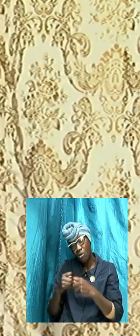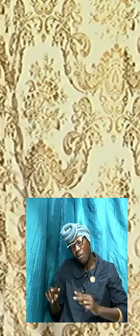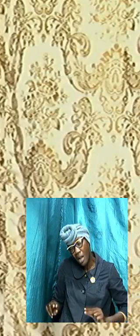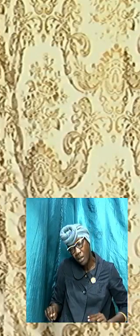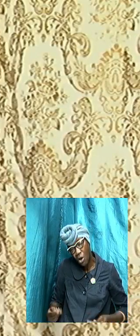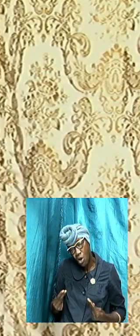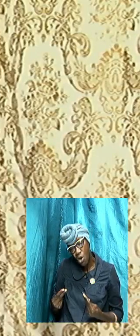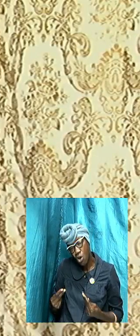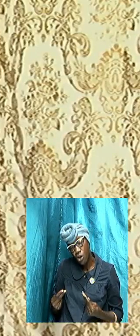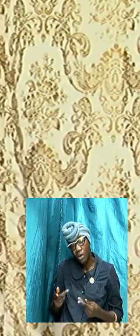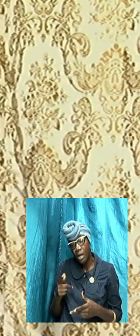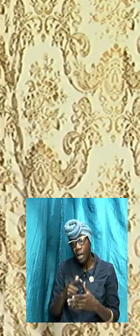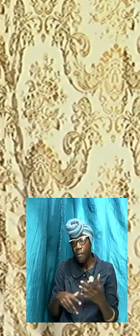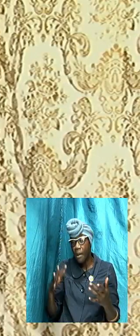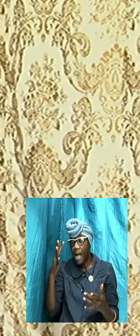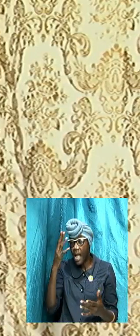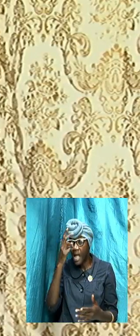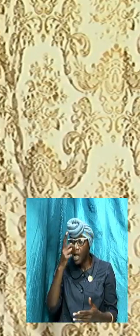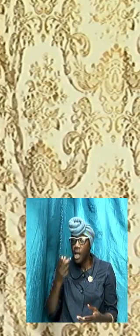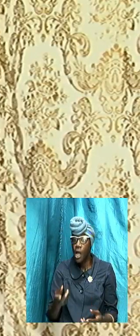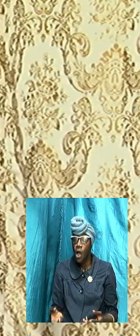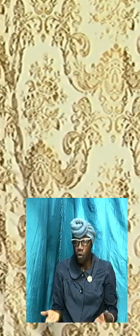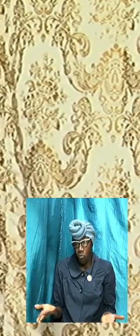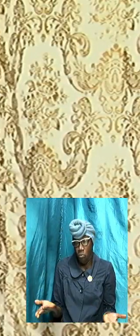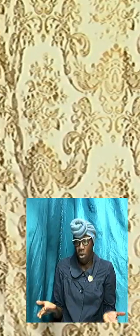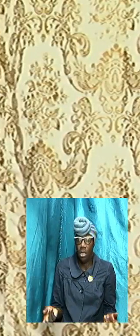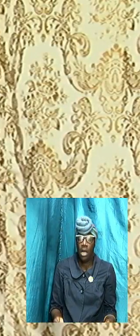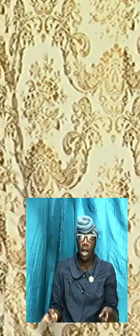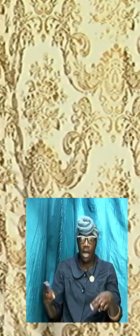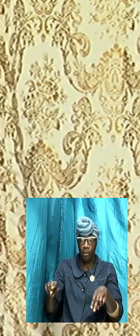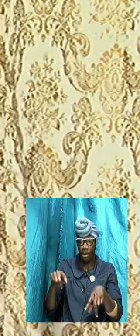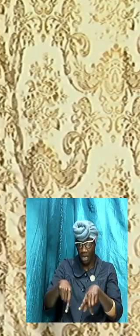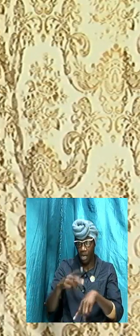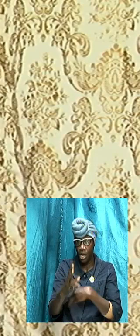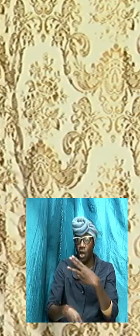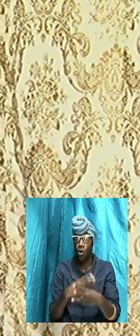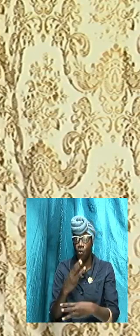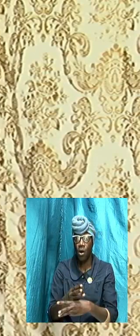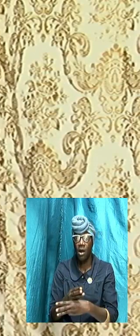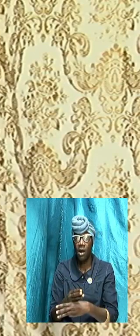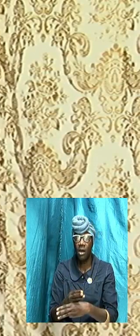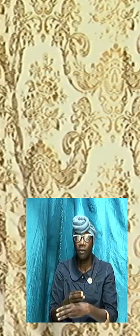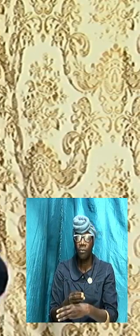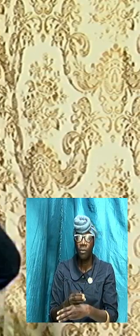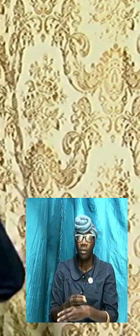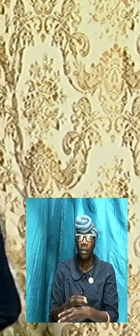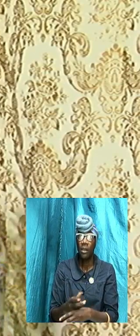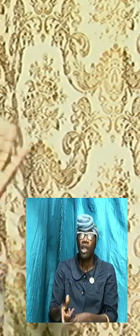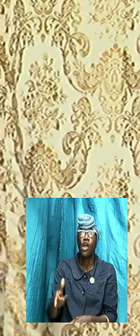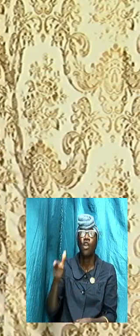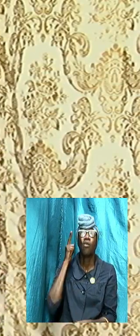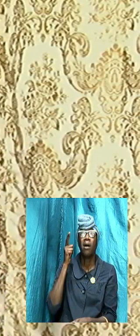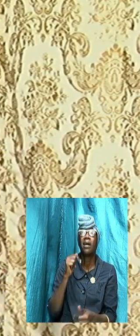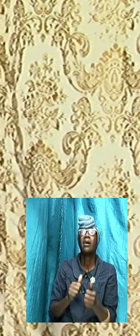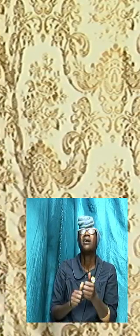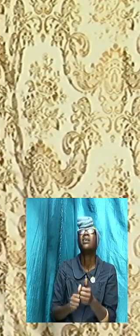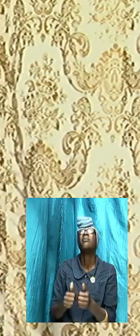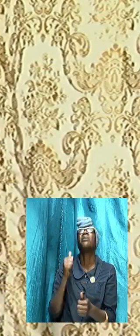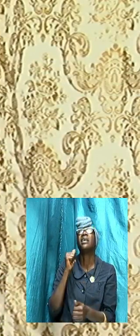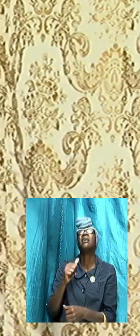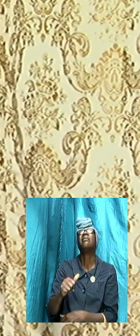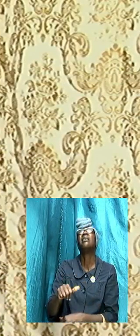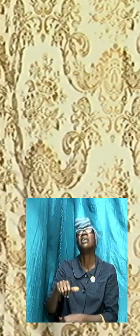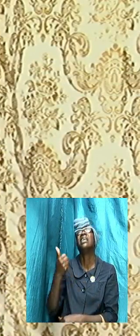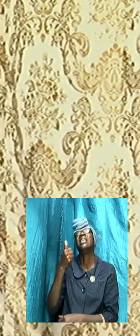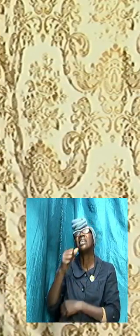hurt by what we are seeing happening in our world today. If we should look back over the past 10 years, amen,